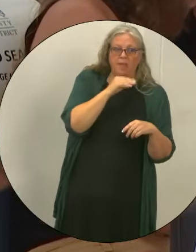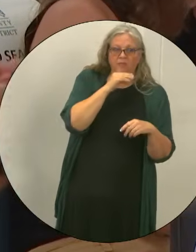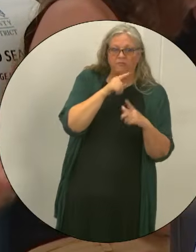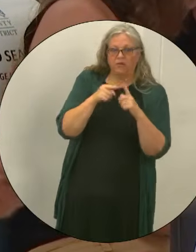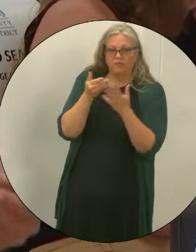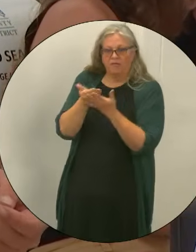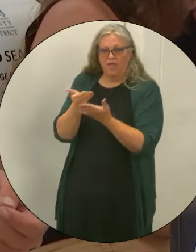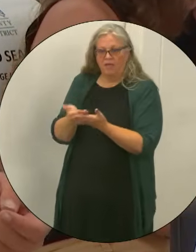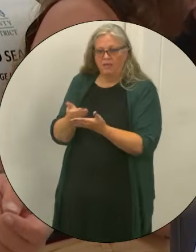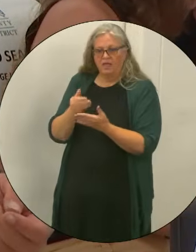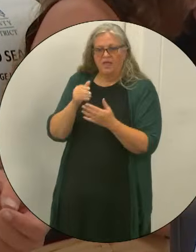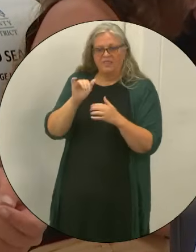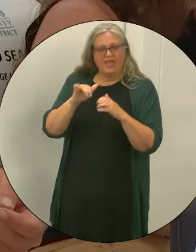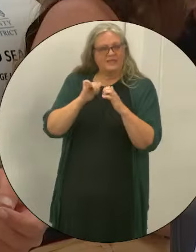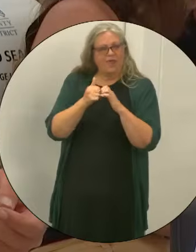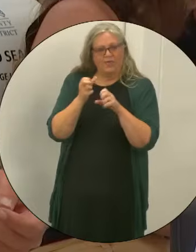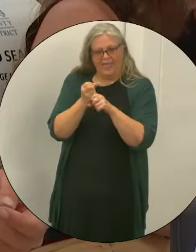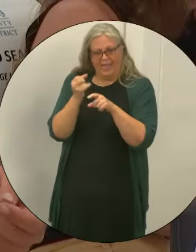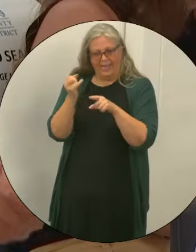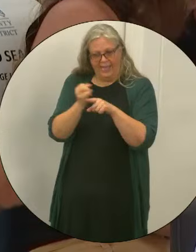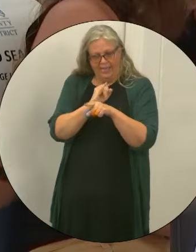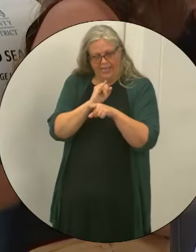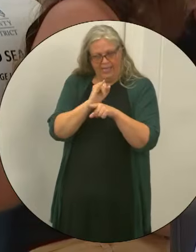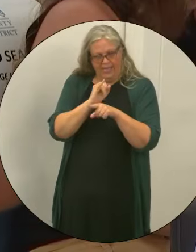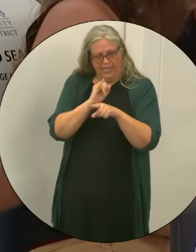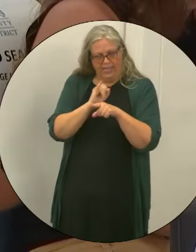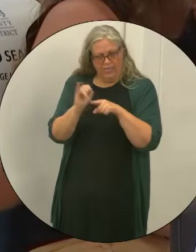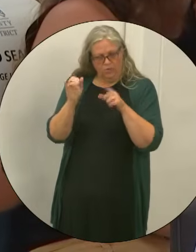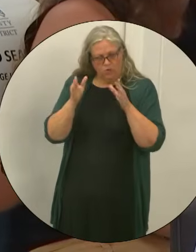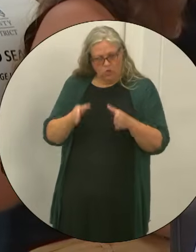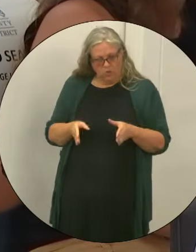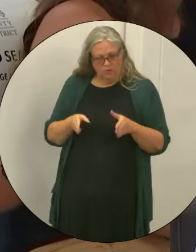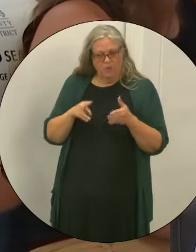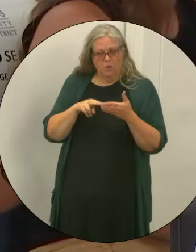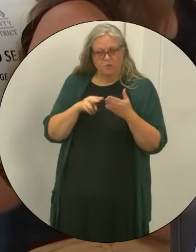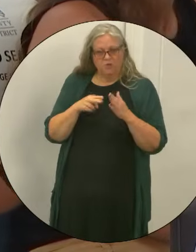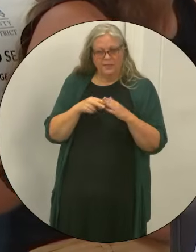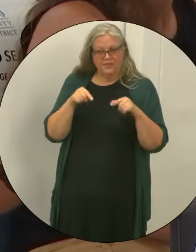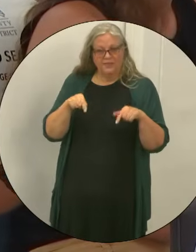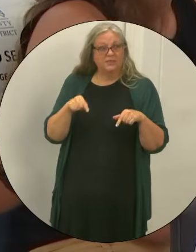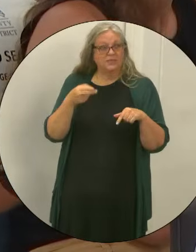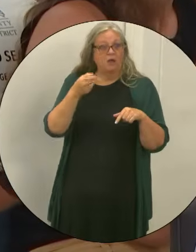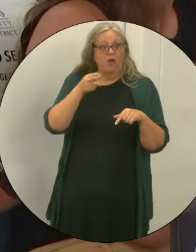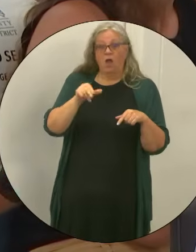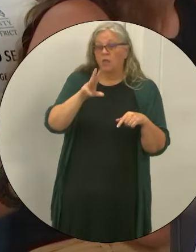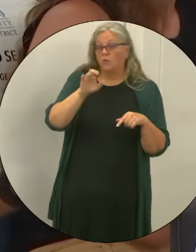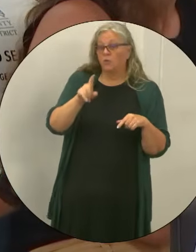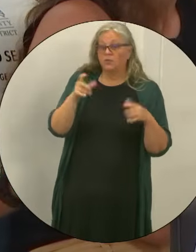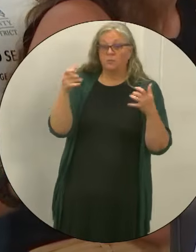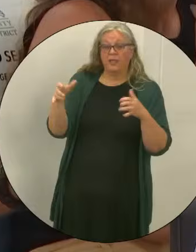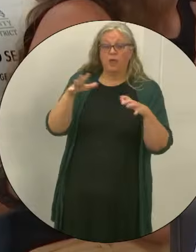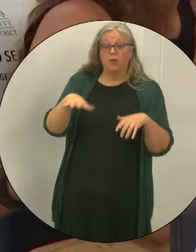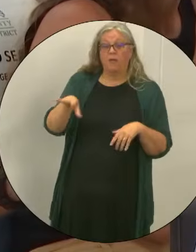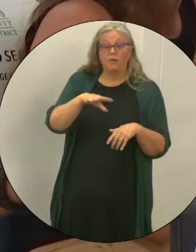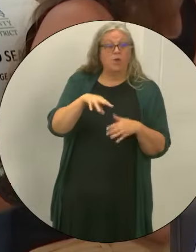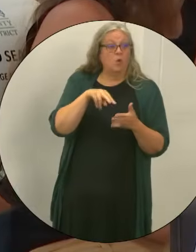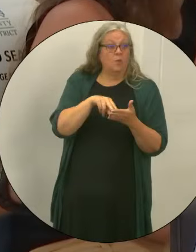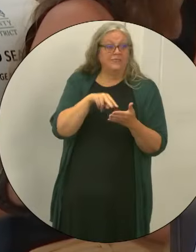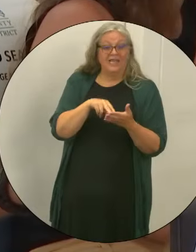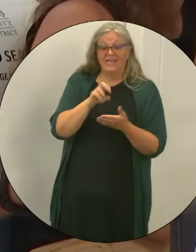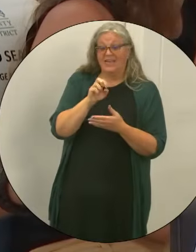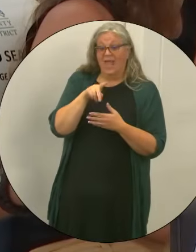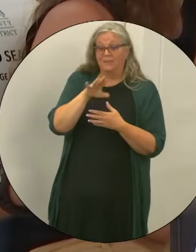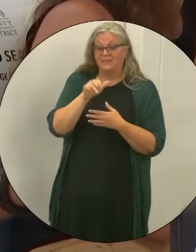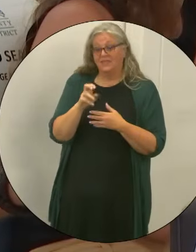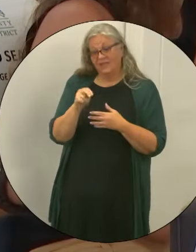how they gets the interns, which means this would be Hollywood's playground, which means we're standing in Epstein's sandbox